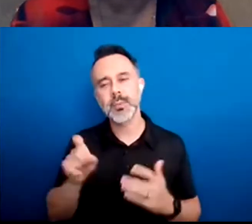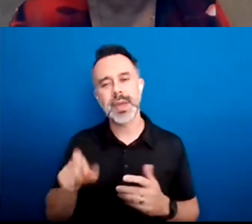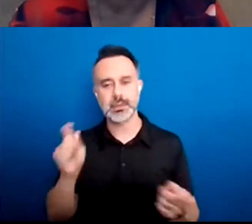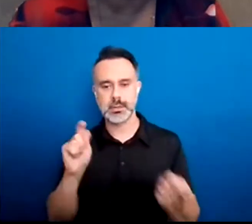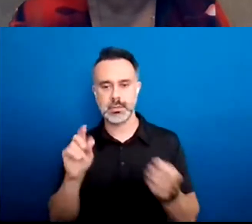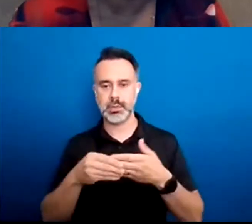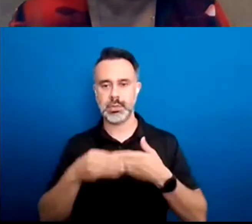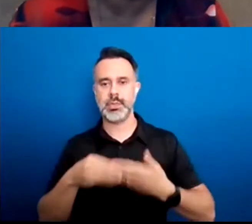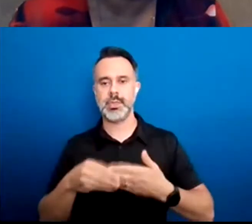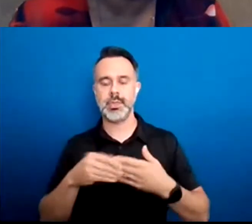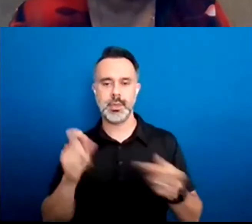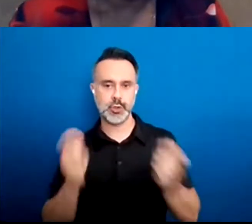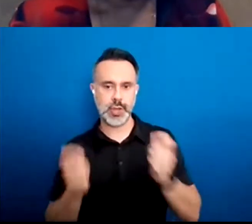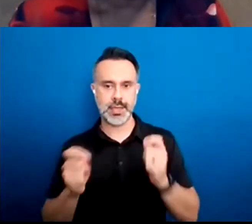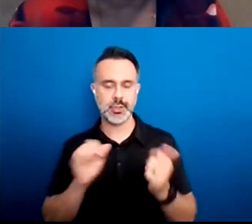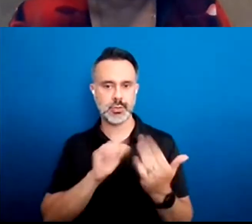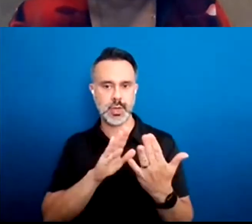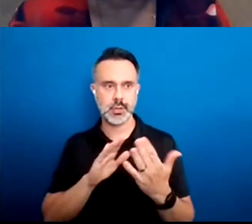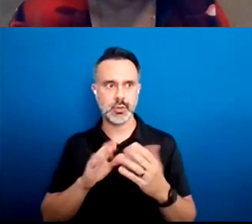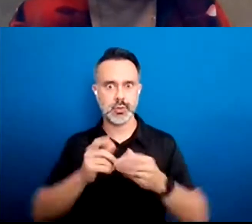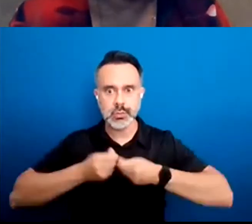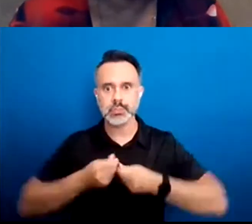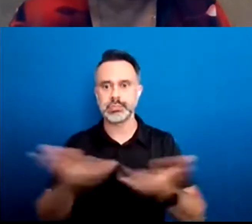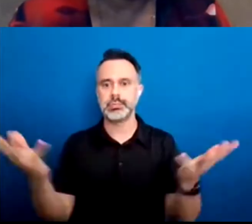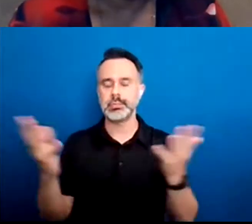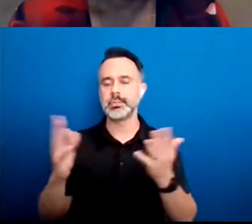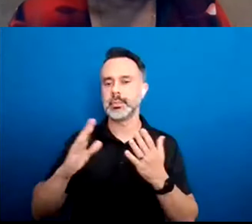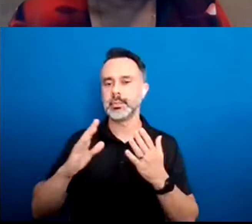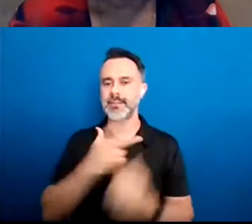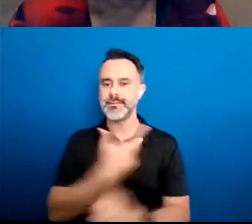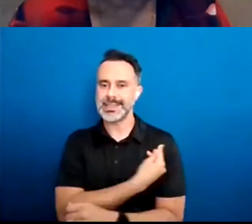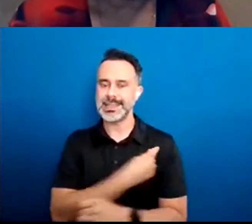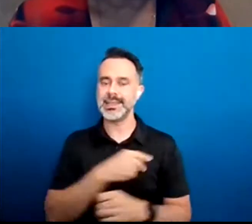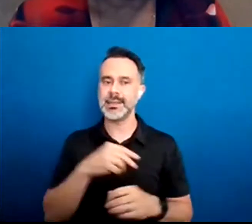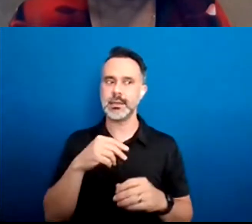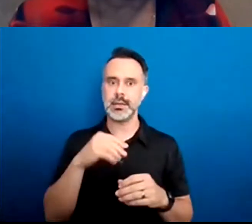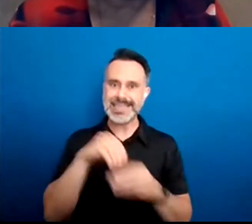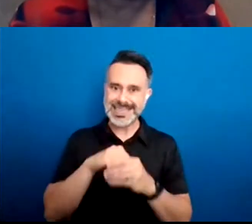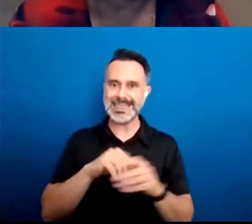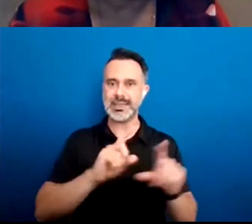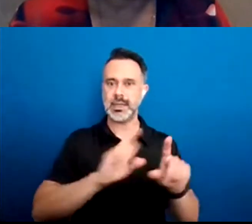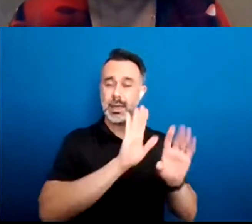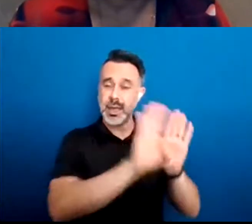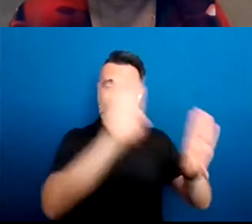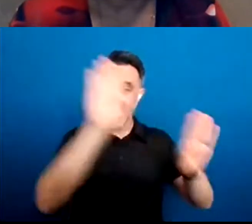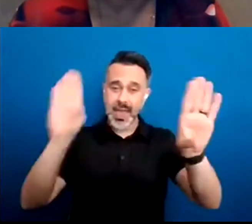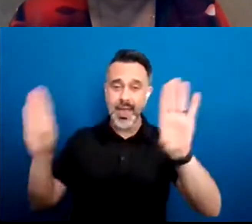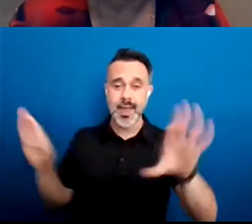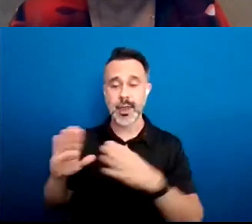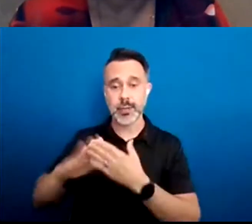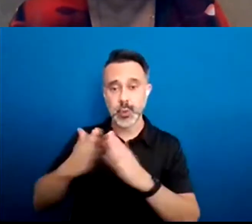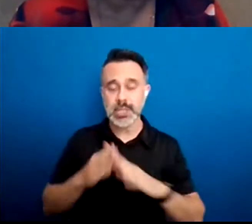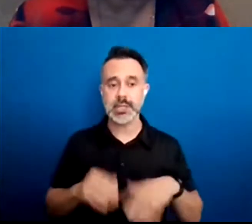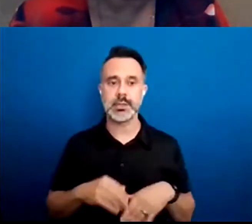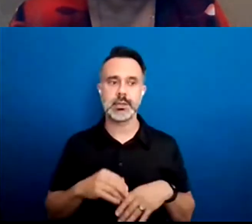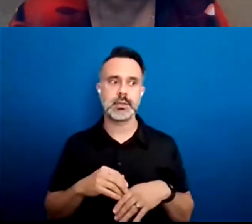vaccine into the communities, into smaller clinics, and again, working with community-based agencies to be able